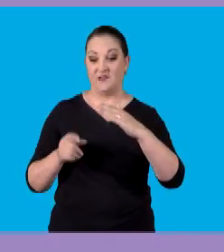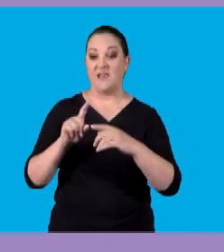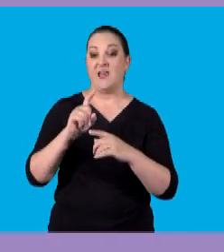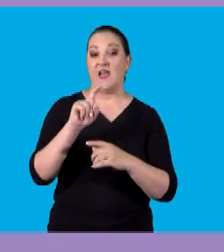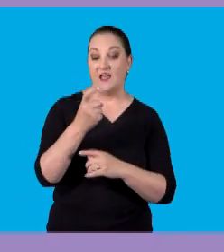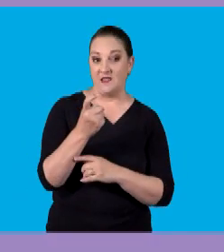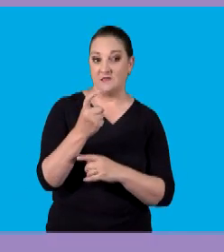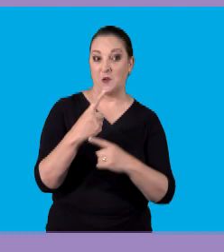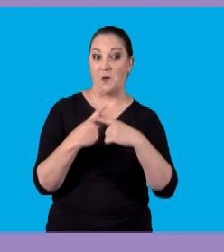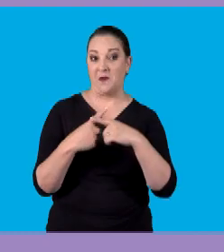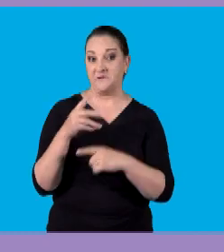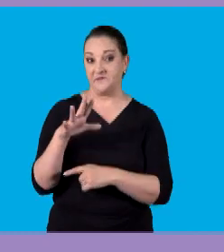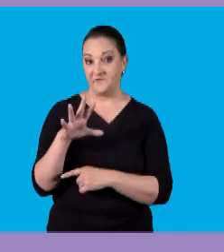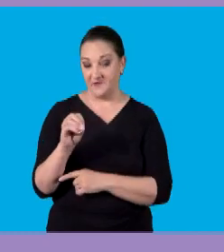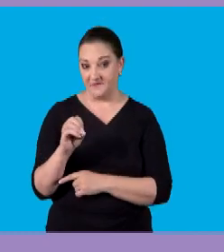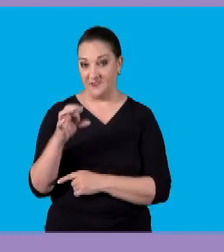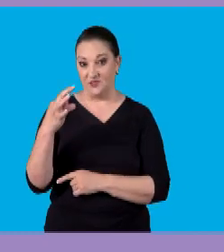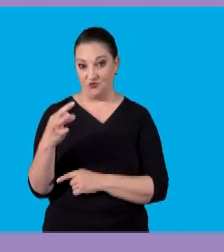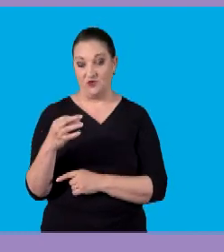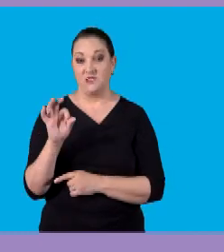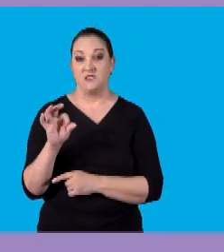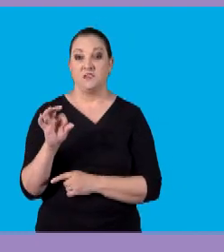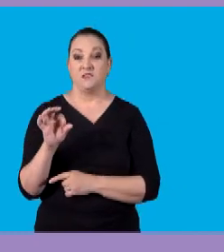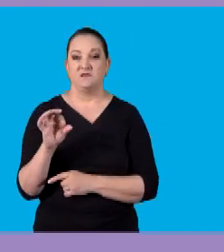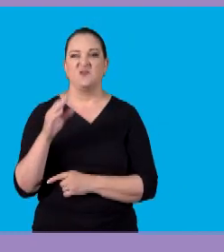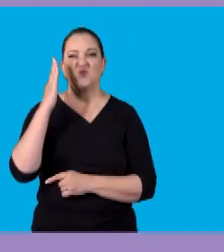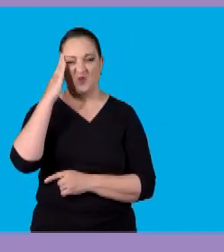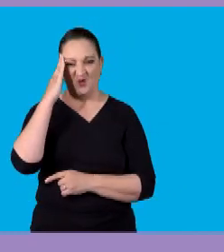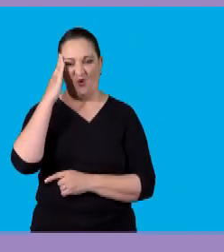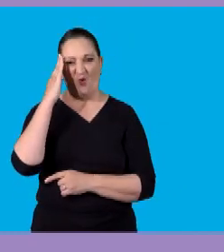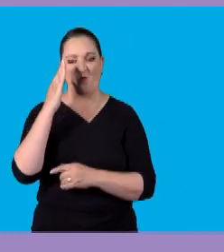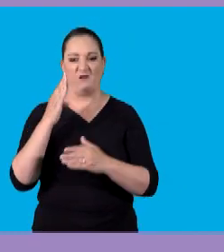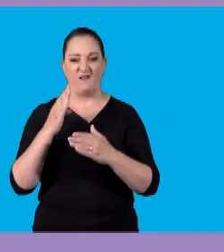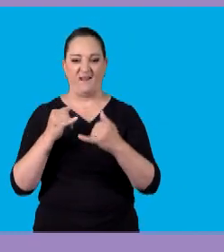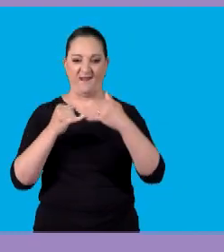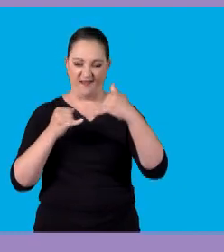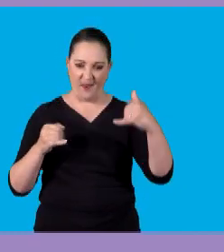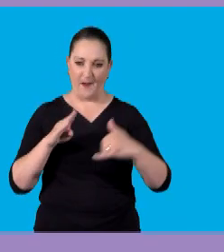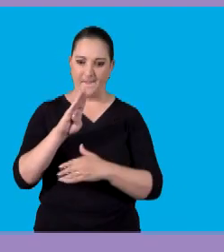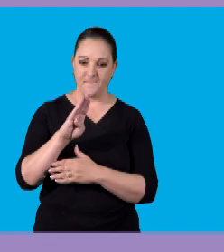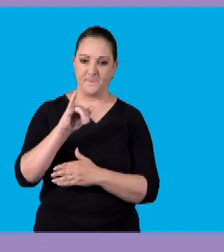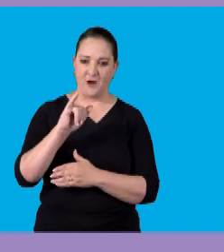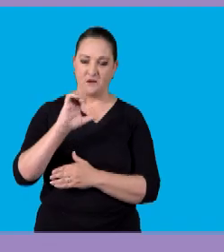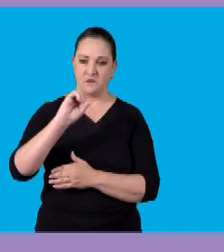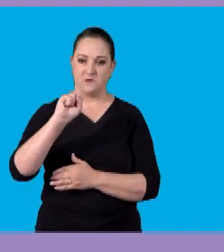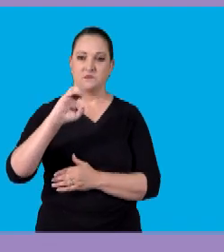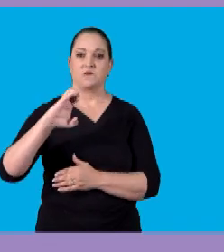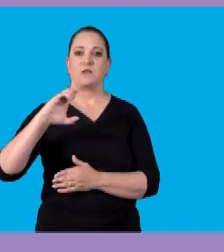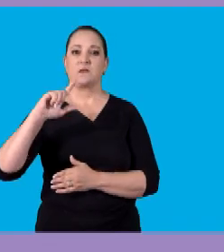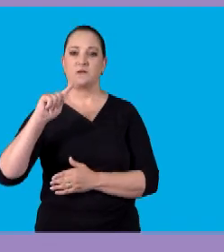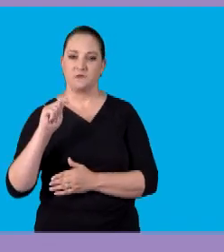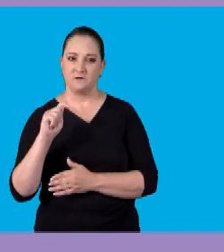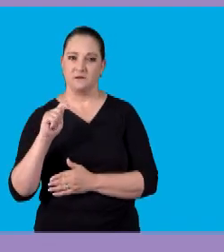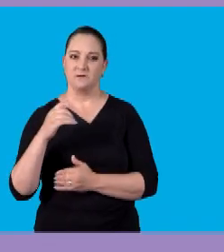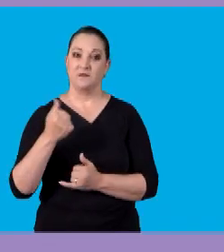X, plus the 50 degrees that we found there, which is the bisected angle there from C, and we